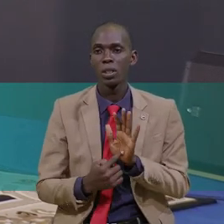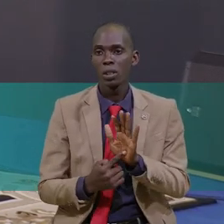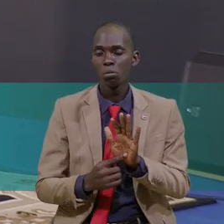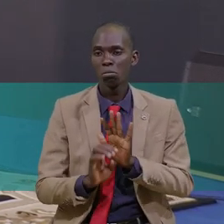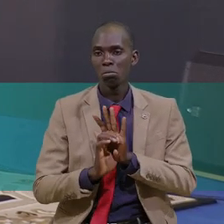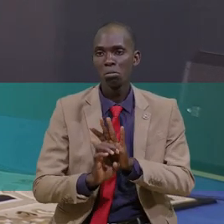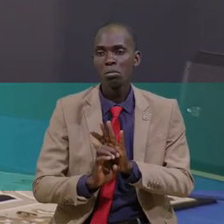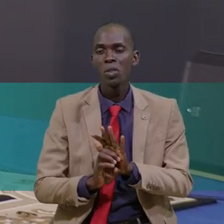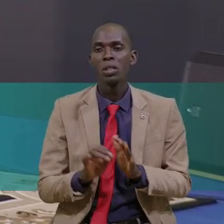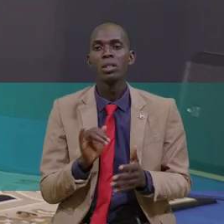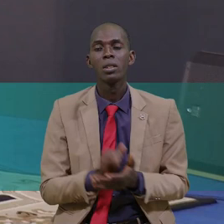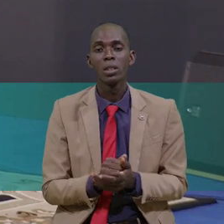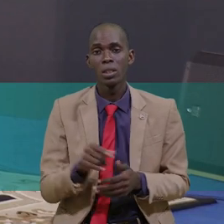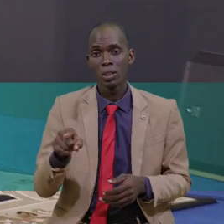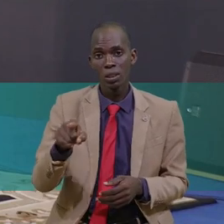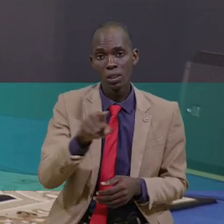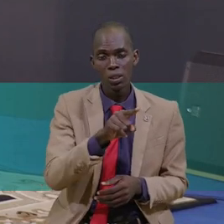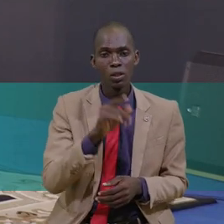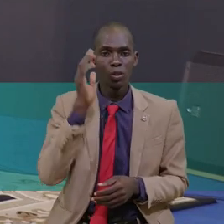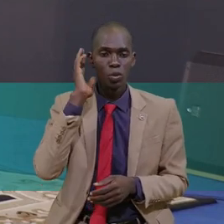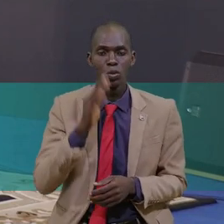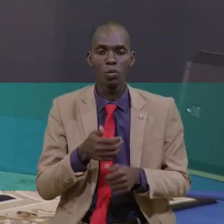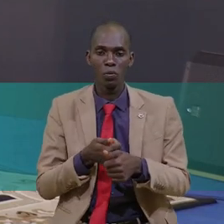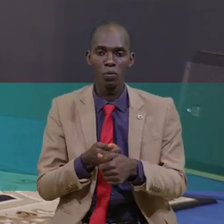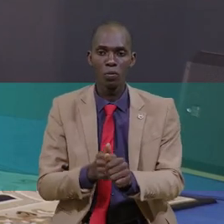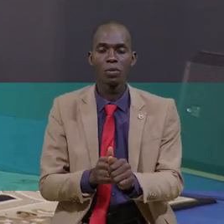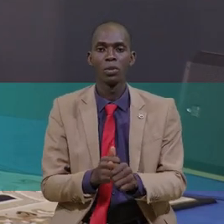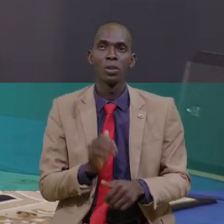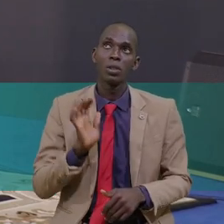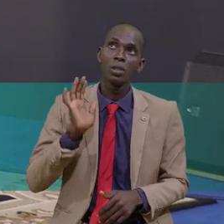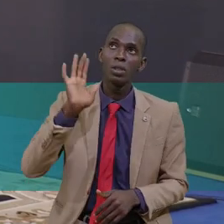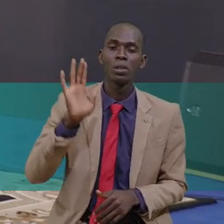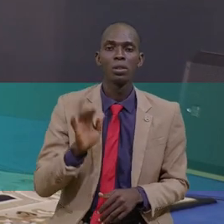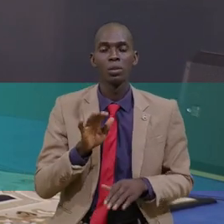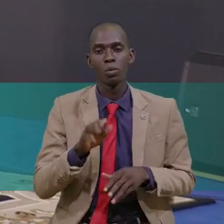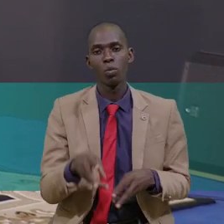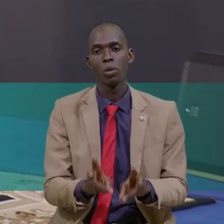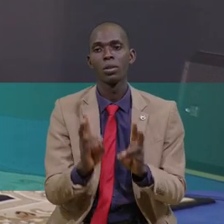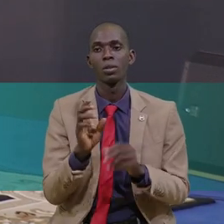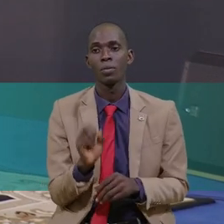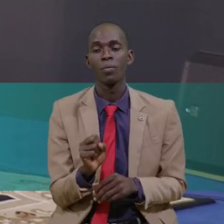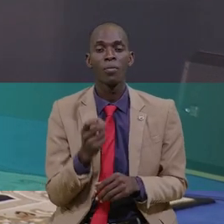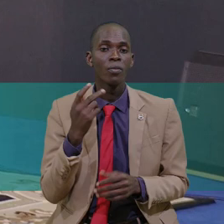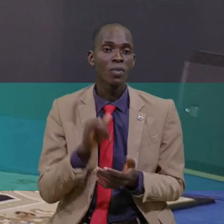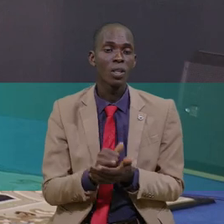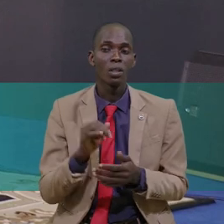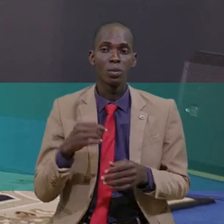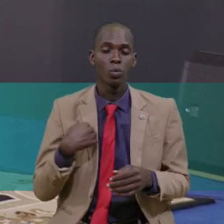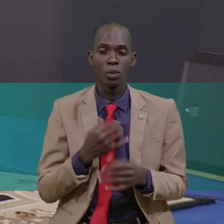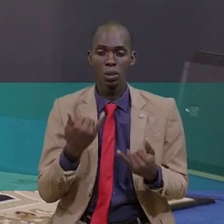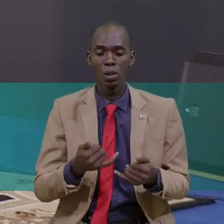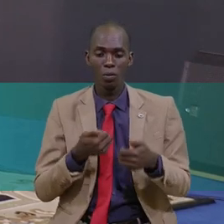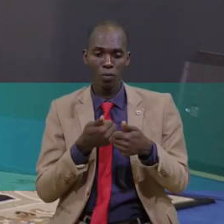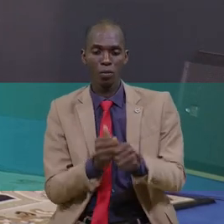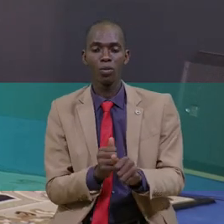model, that ye should follow his steps. That now in life we follow his